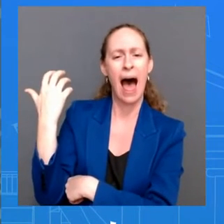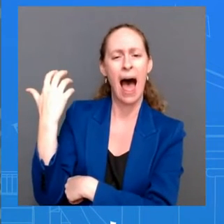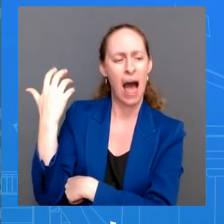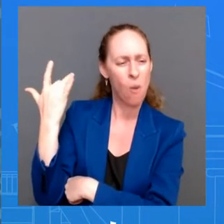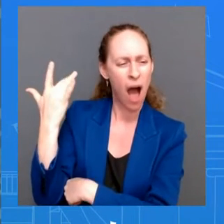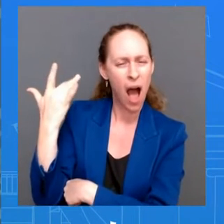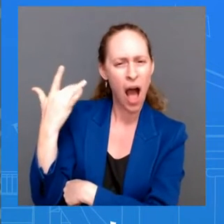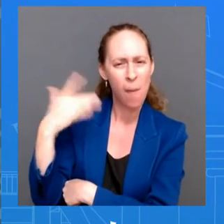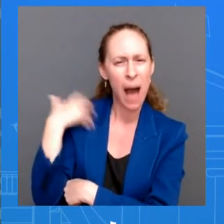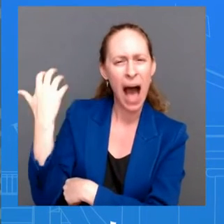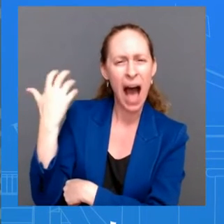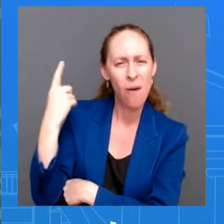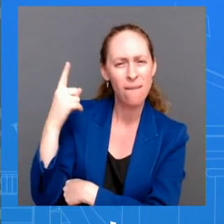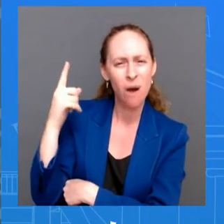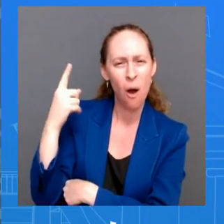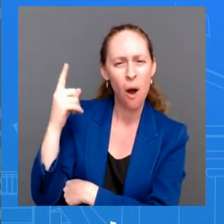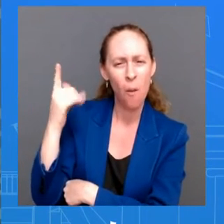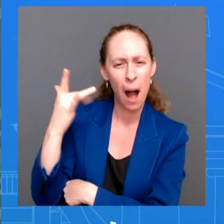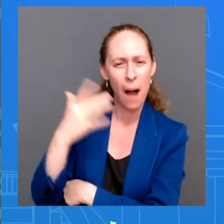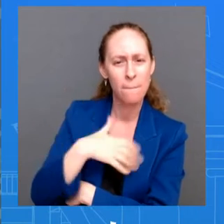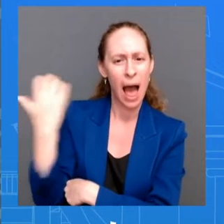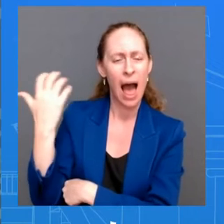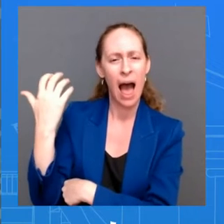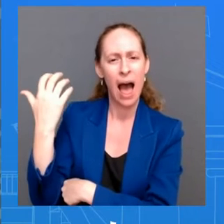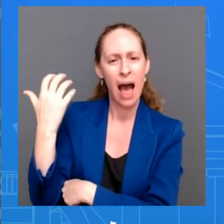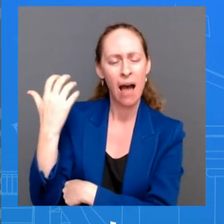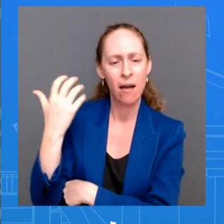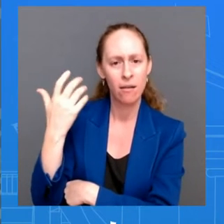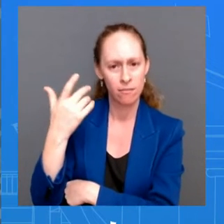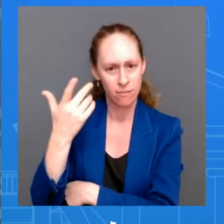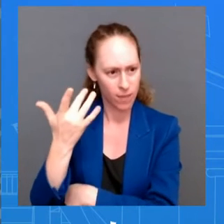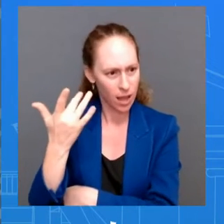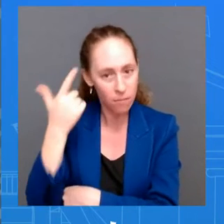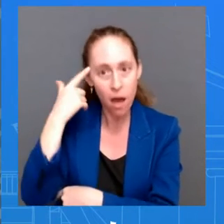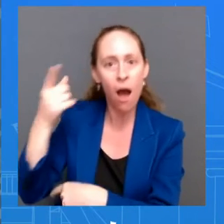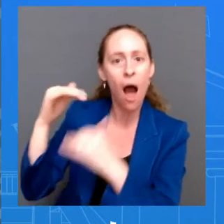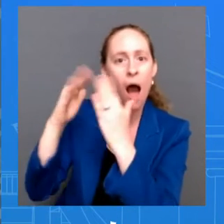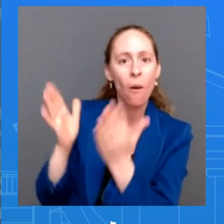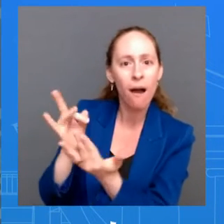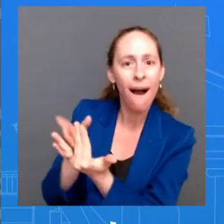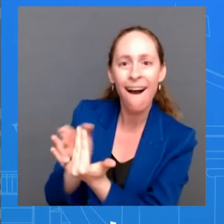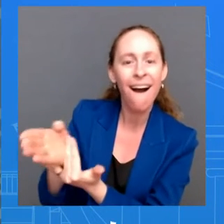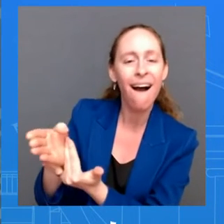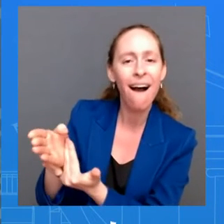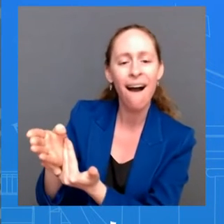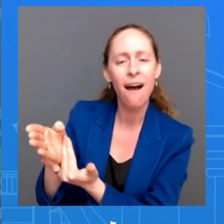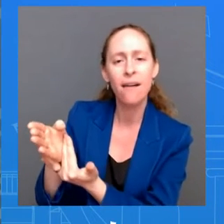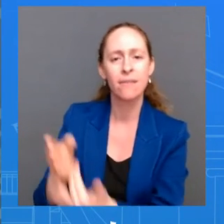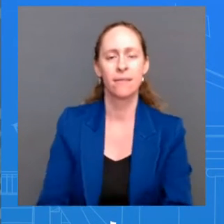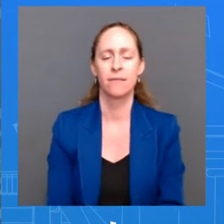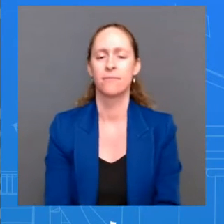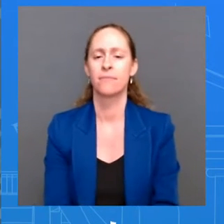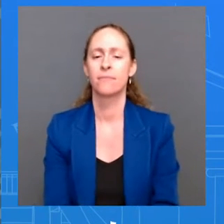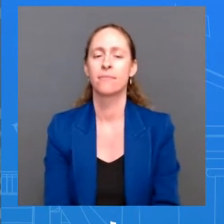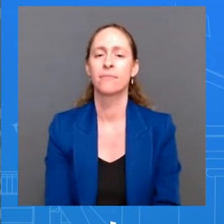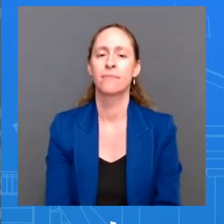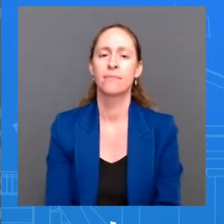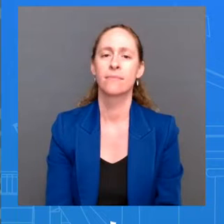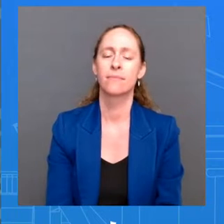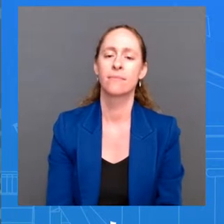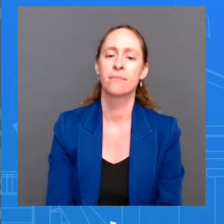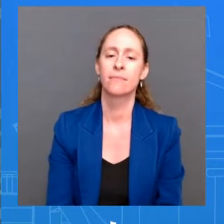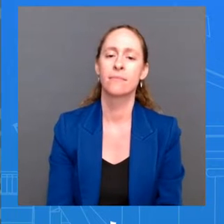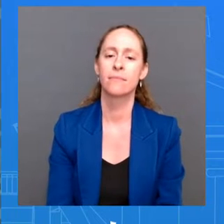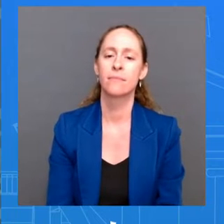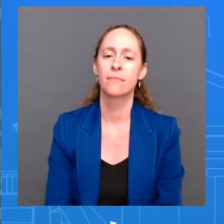here's the thing. We are talking about veterans. We are talking about our veterans who have fought for this country. We are talking